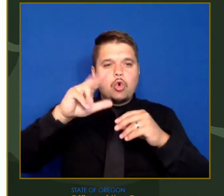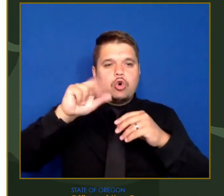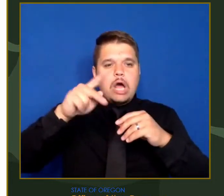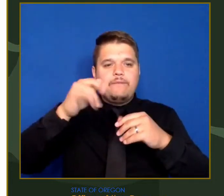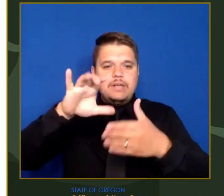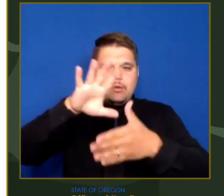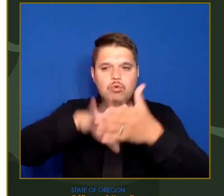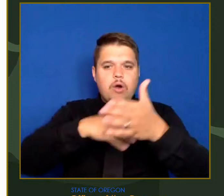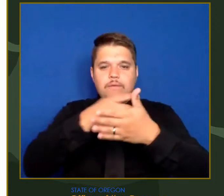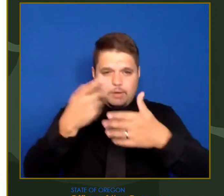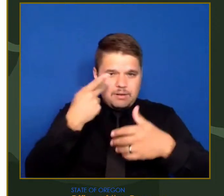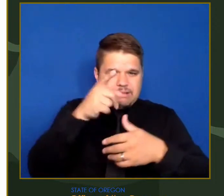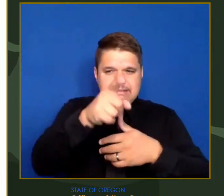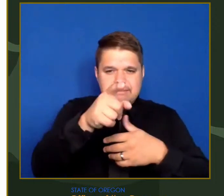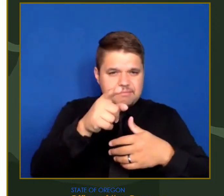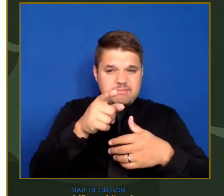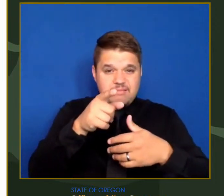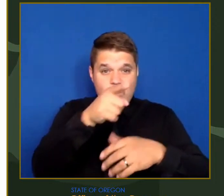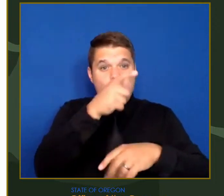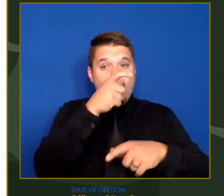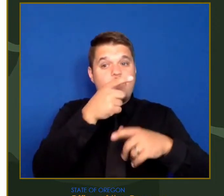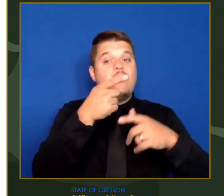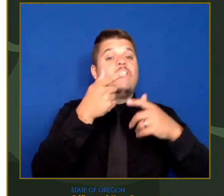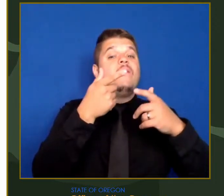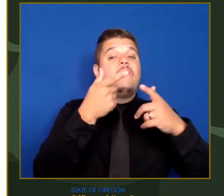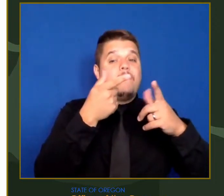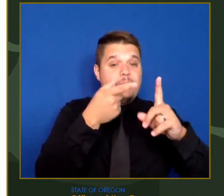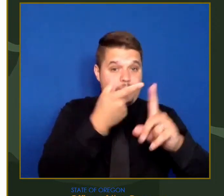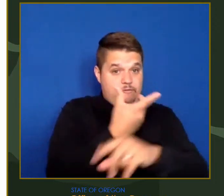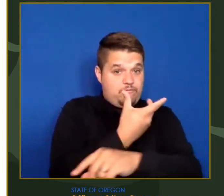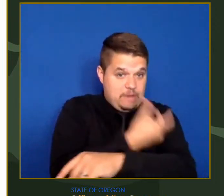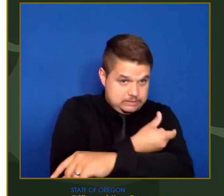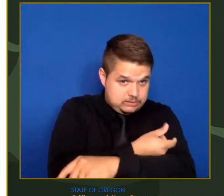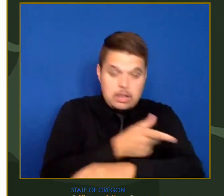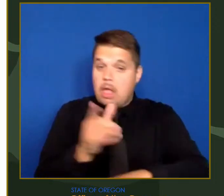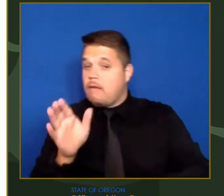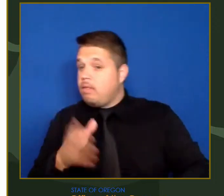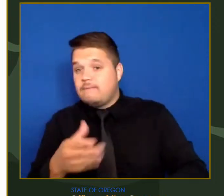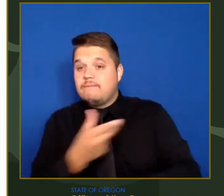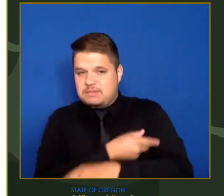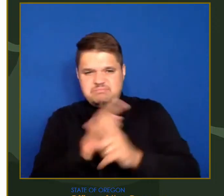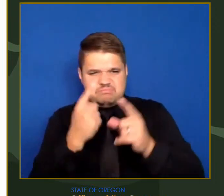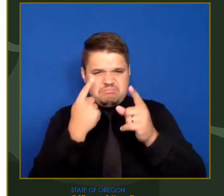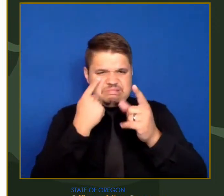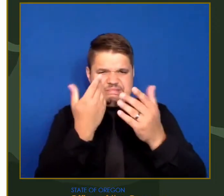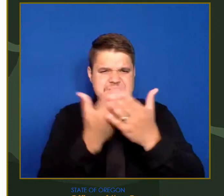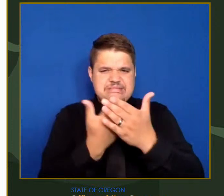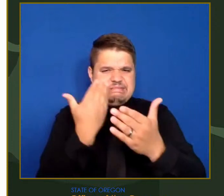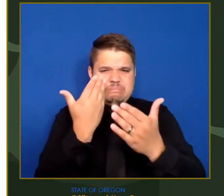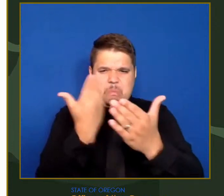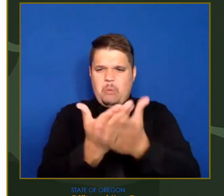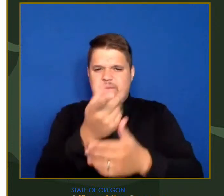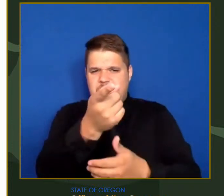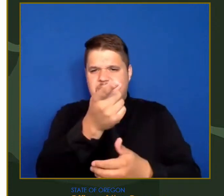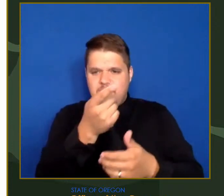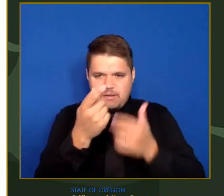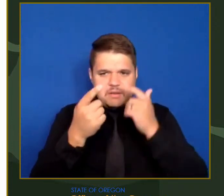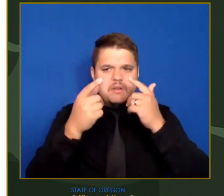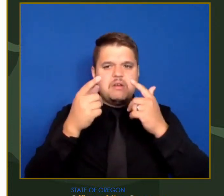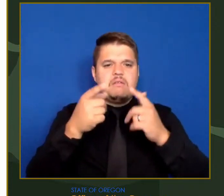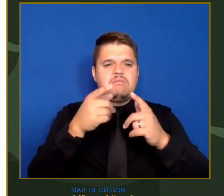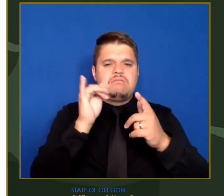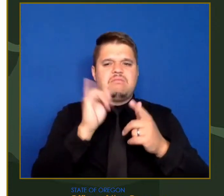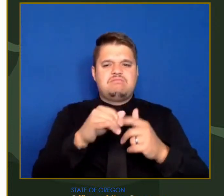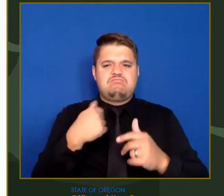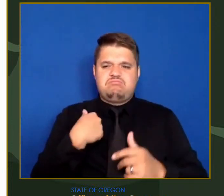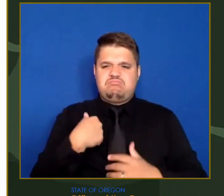success yet with vaccination rates. The decision to get vaccinated is a very personal one, but the data unquestionably shows